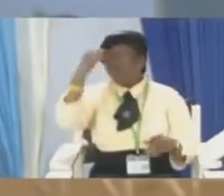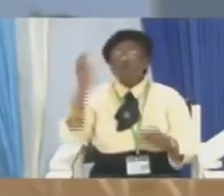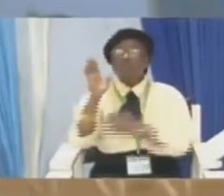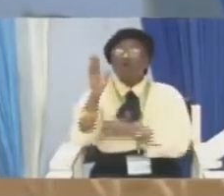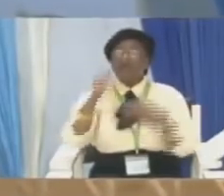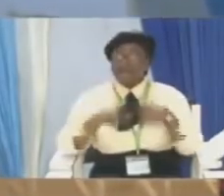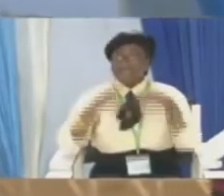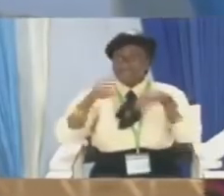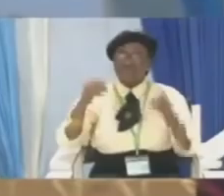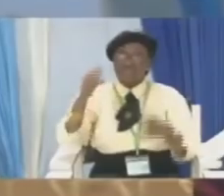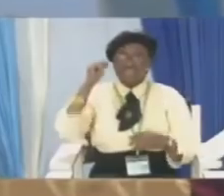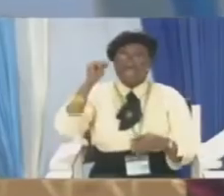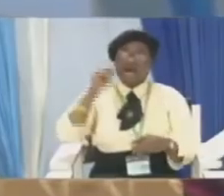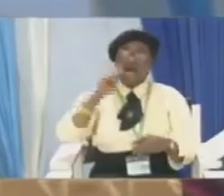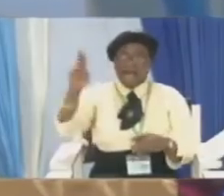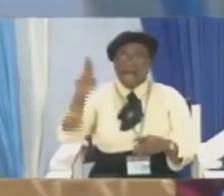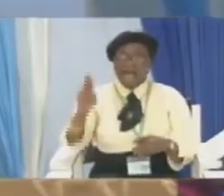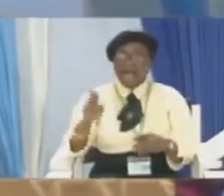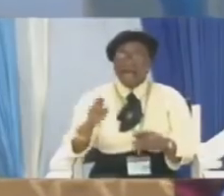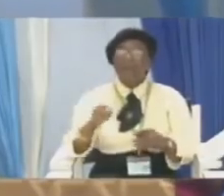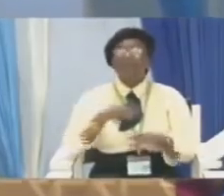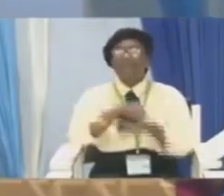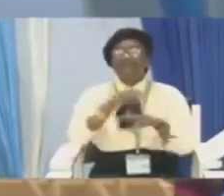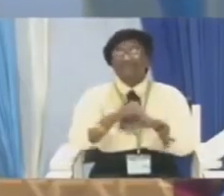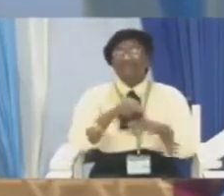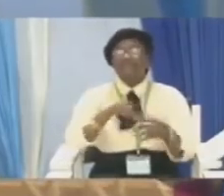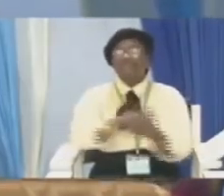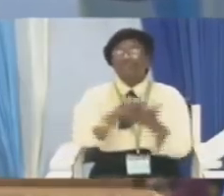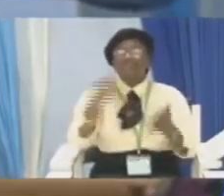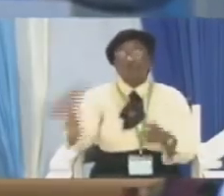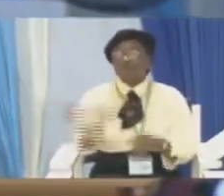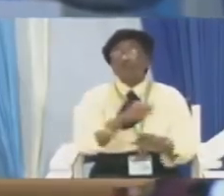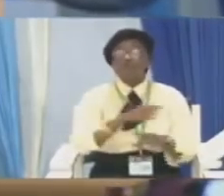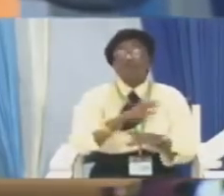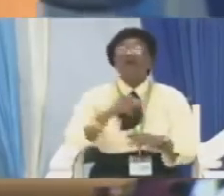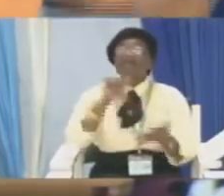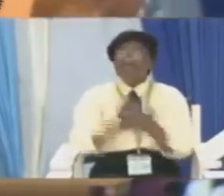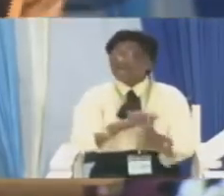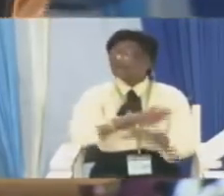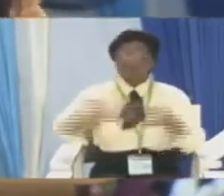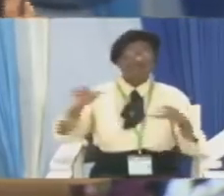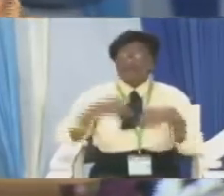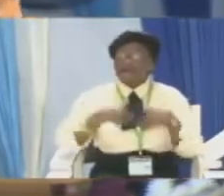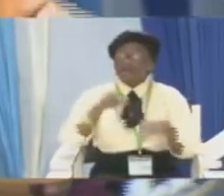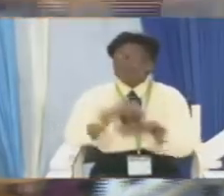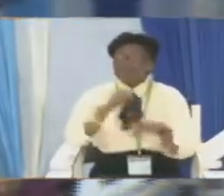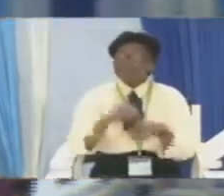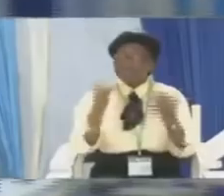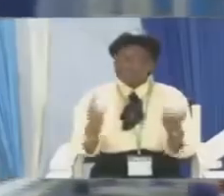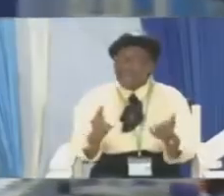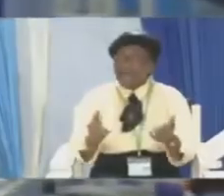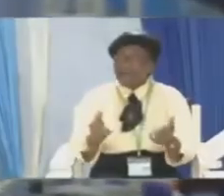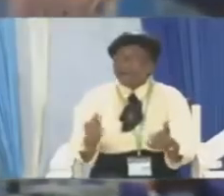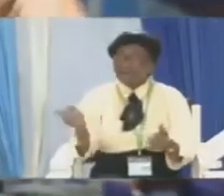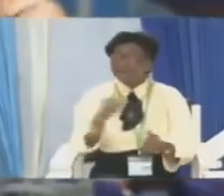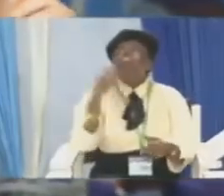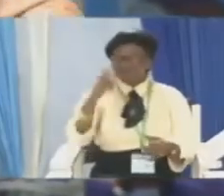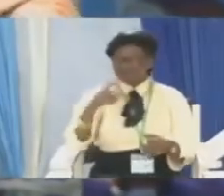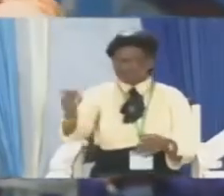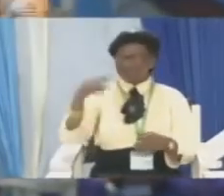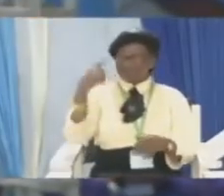Those of you who don't have a message yet, and people can point to something in your life and say, what about this one? Maybe you say you are a